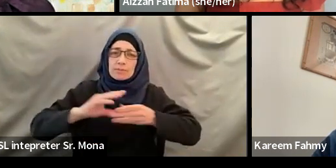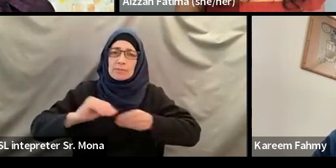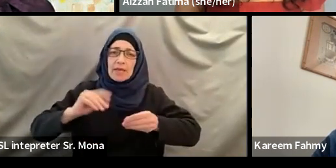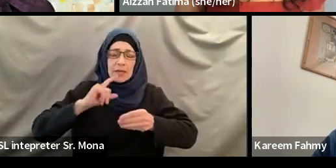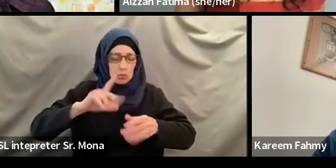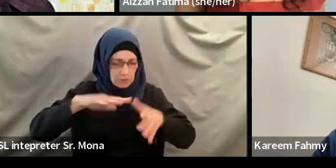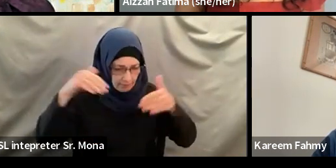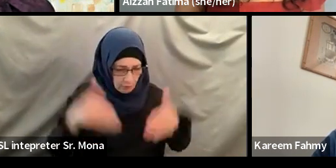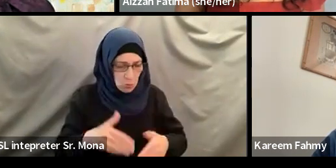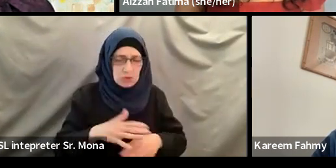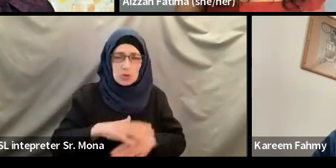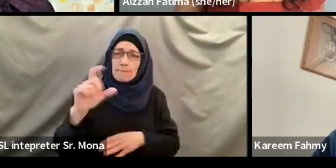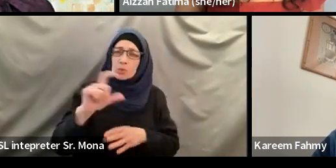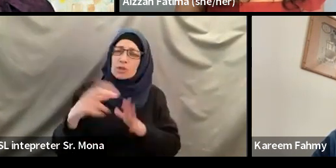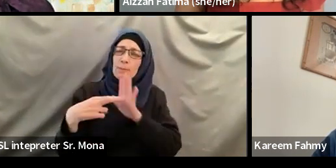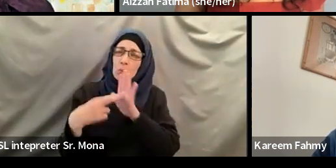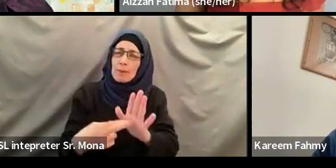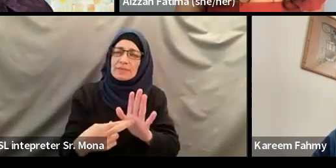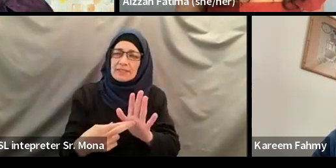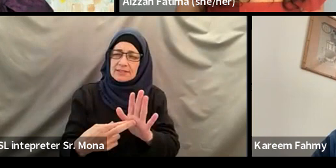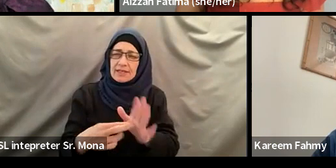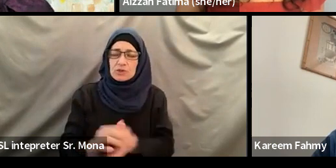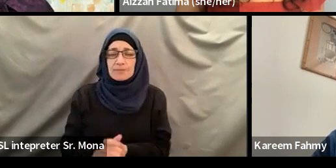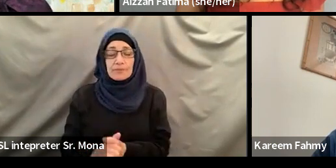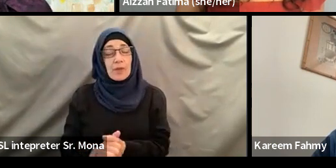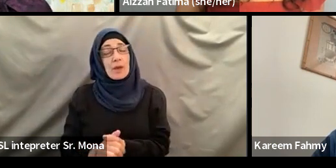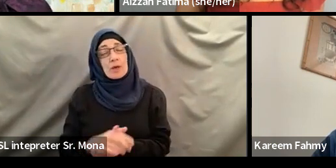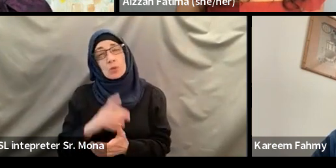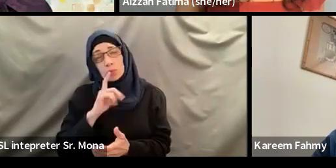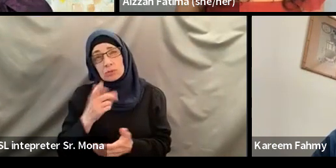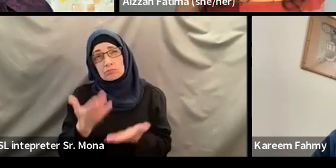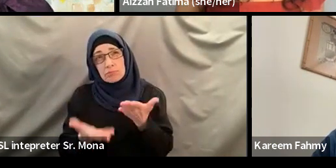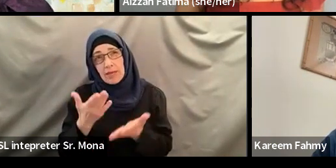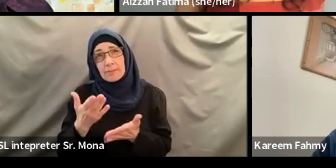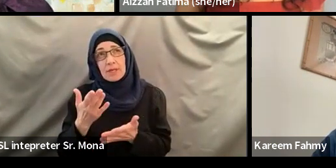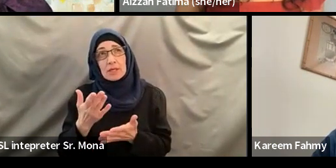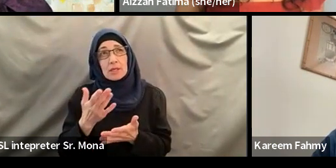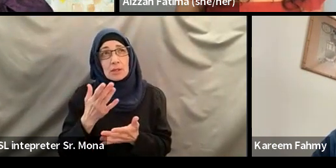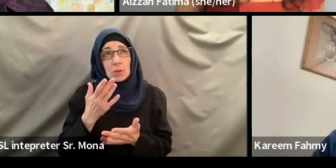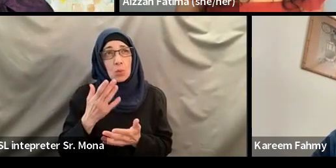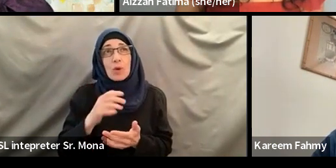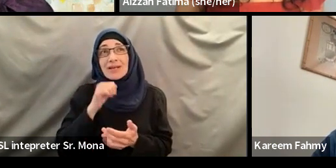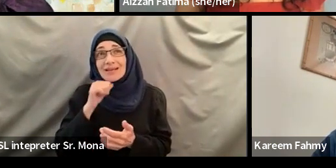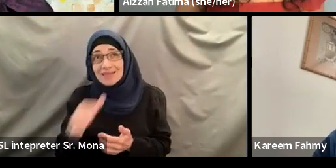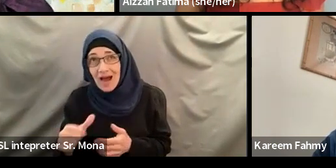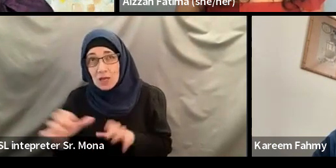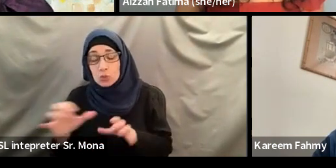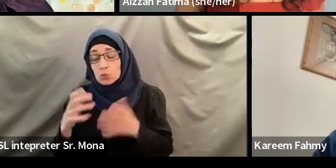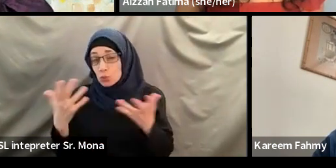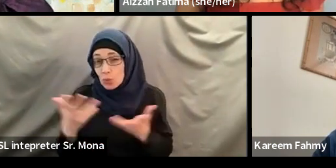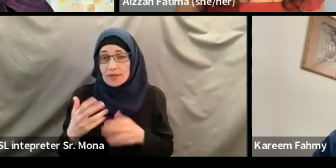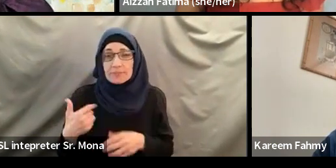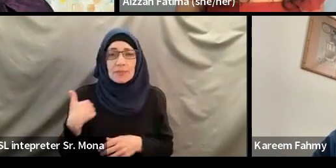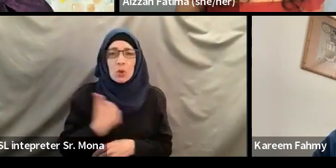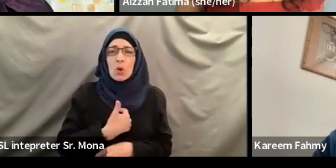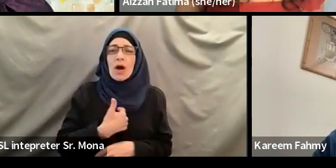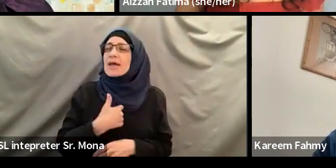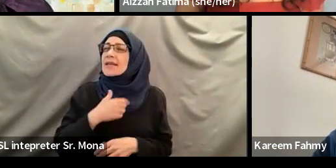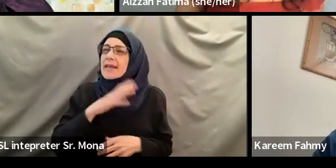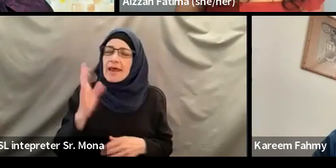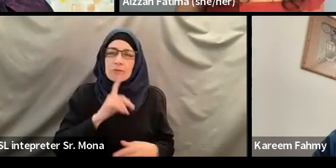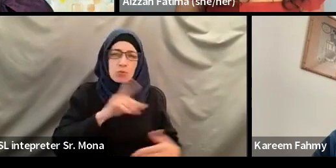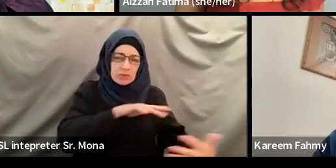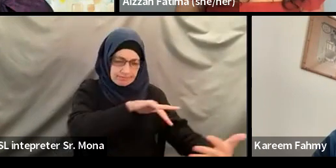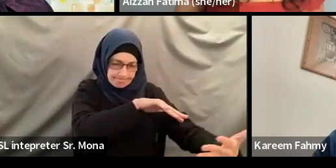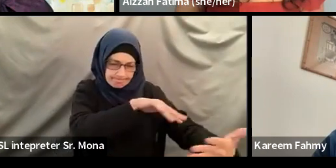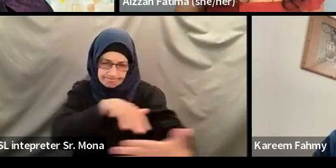representation. Perhaps what I have not done that is that I've never really conducted any sort of field research and